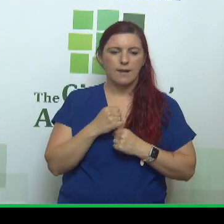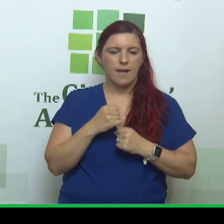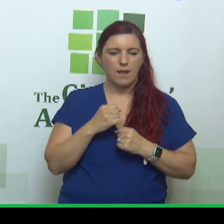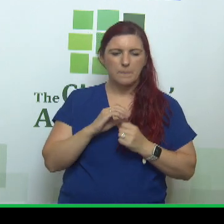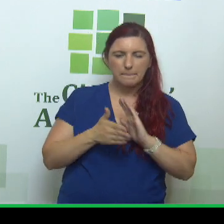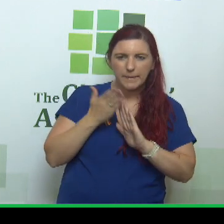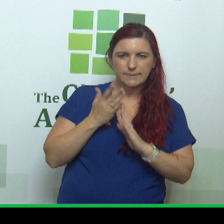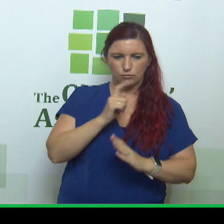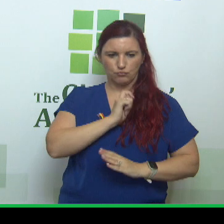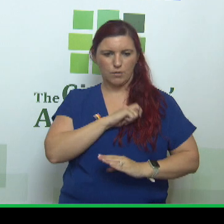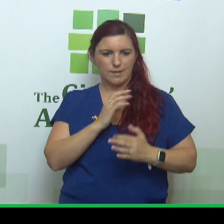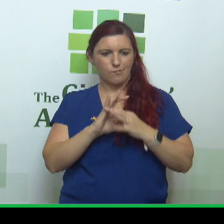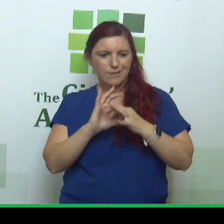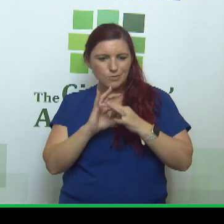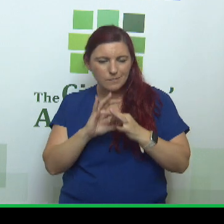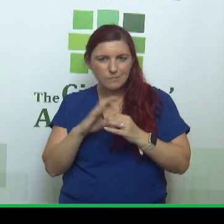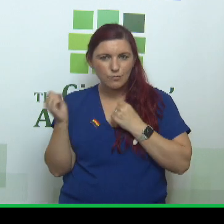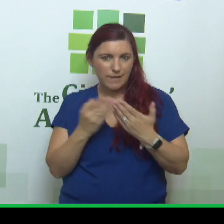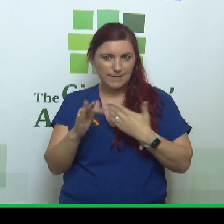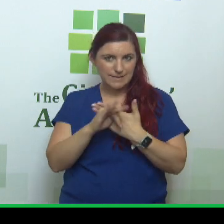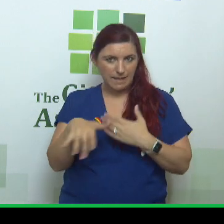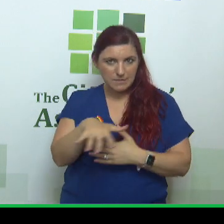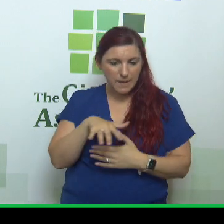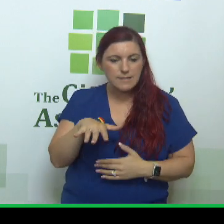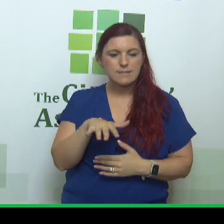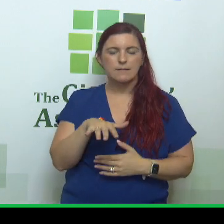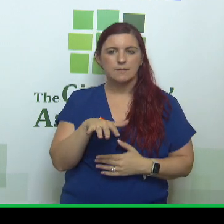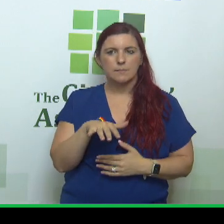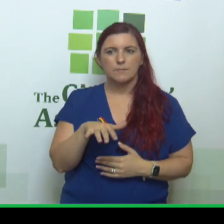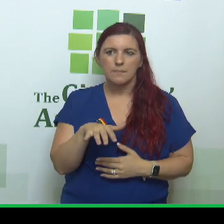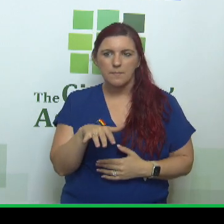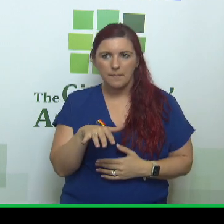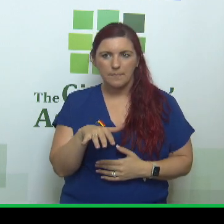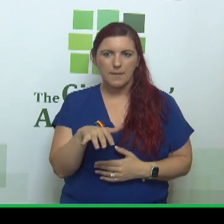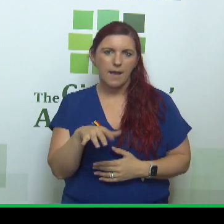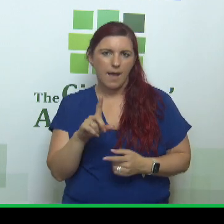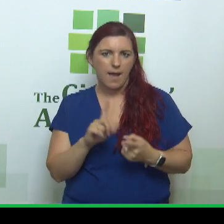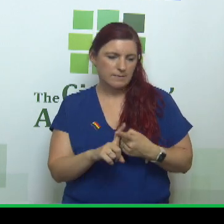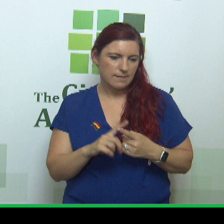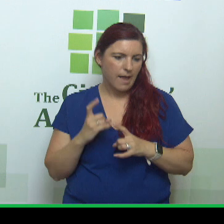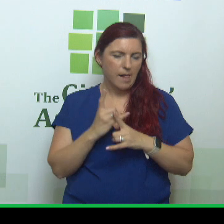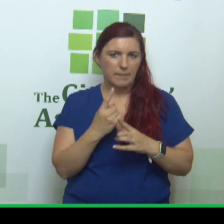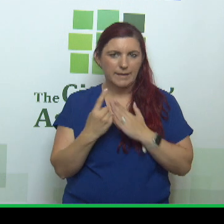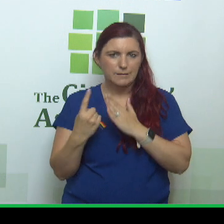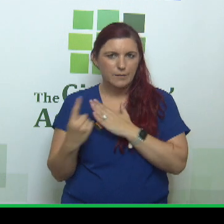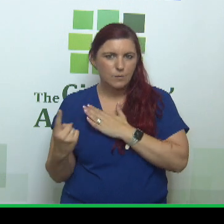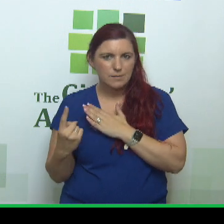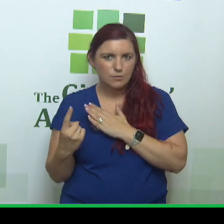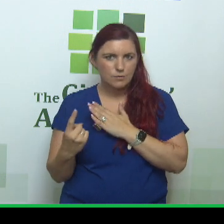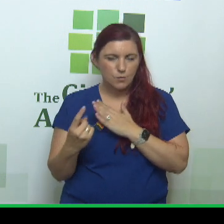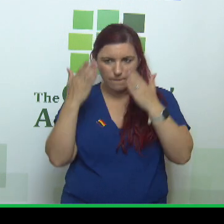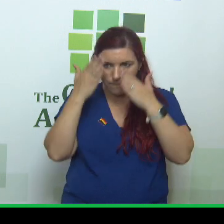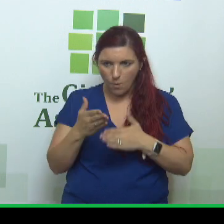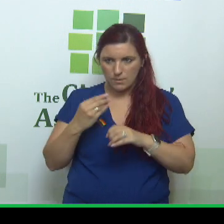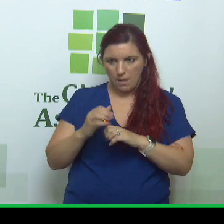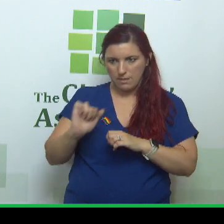trusting relationships, providing a safe space, meeting the immediate health needs of the individual so they can shift their focus onto